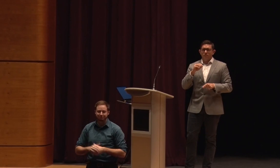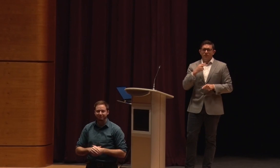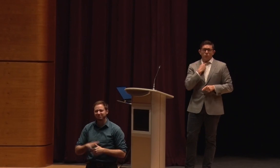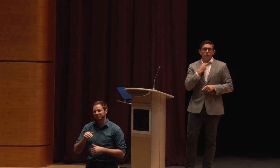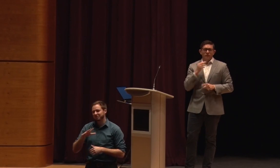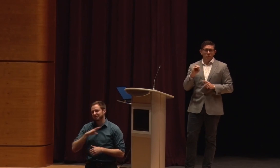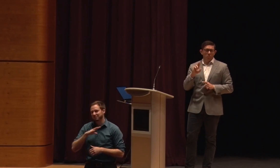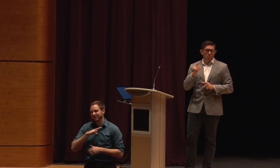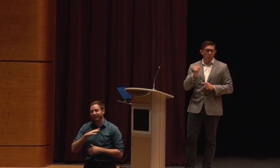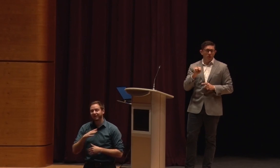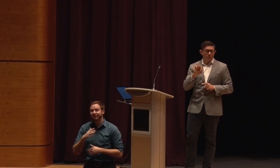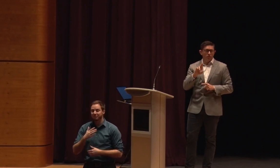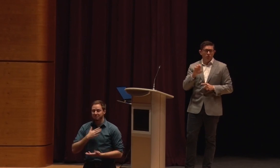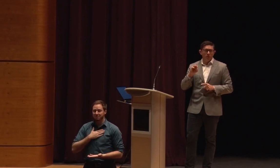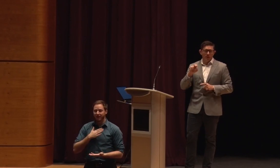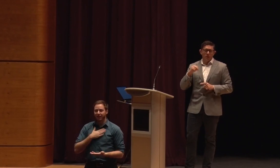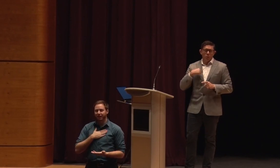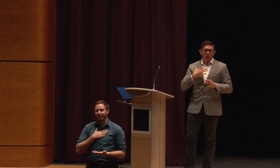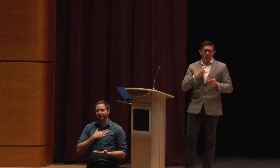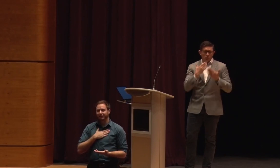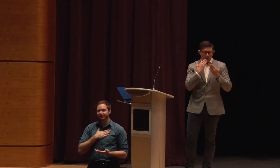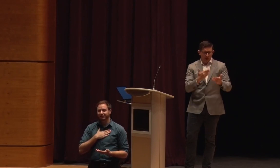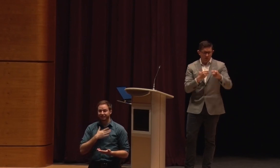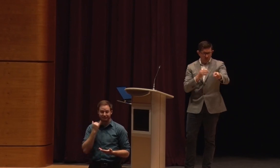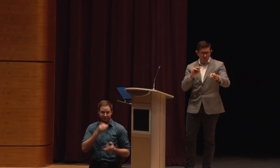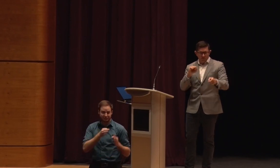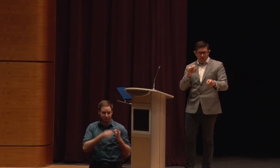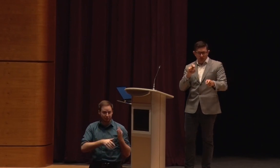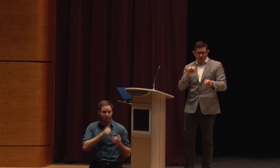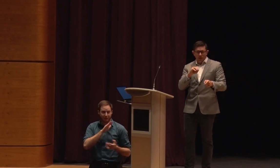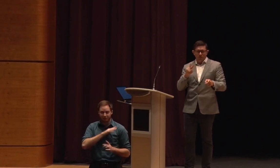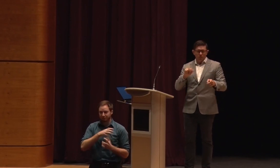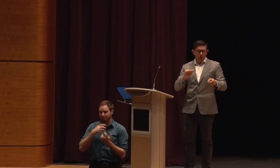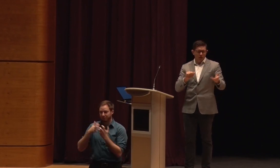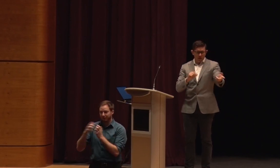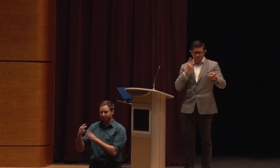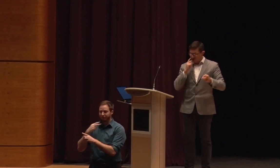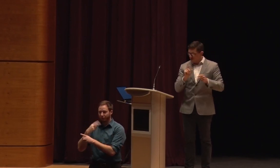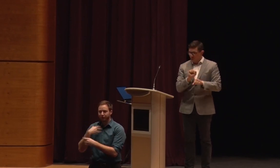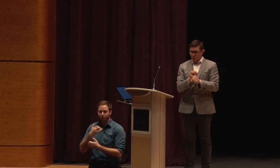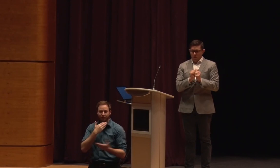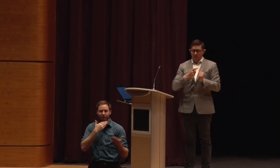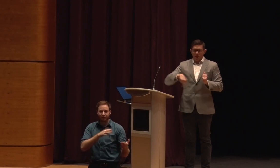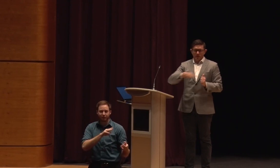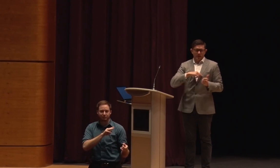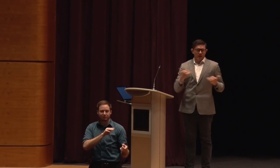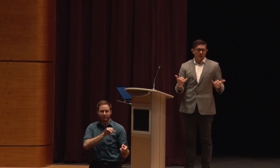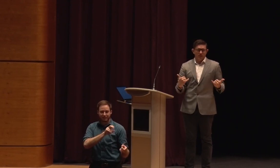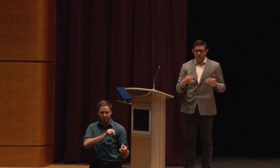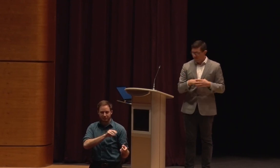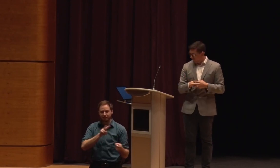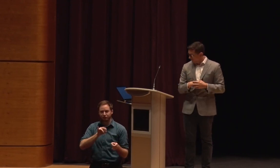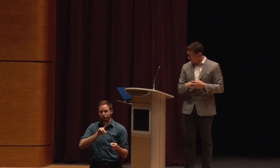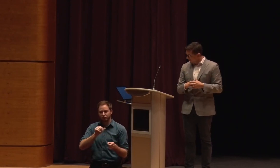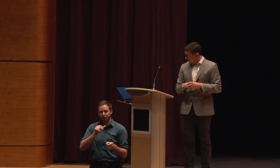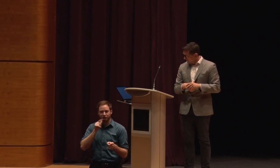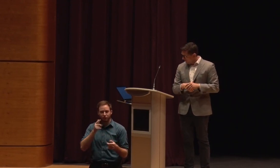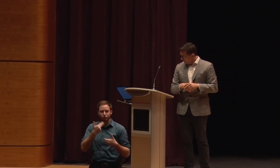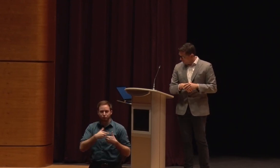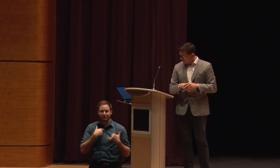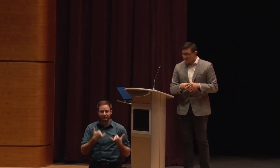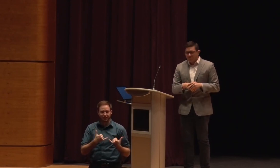But that's okay. Even if my interpreter doesn't have Morgan Freeman voice, I'd like to thank Mason and Virginia for working with us today.